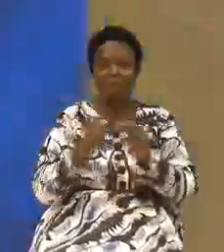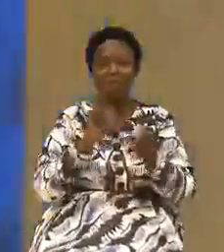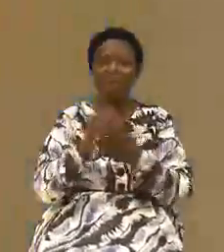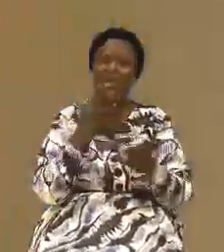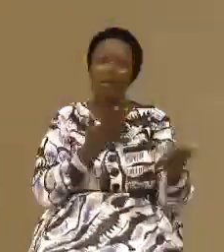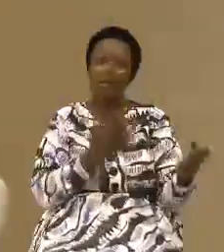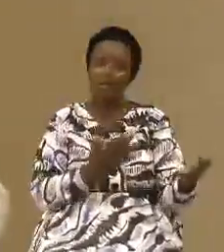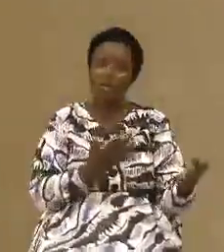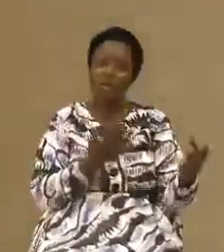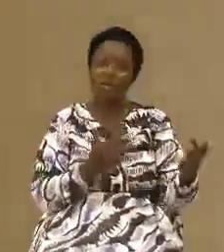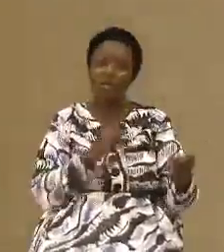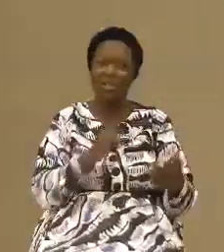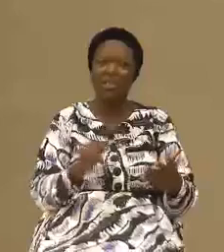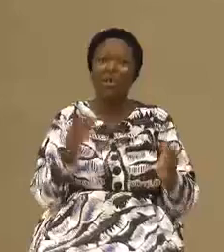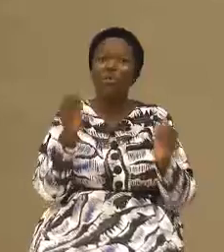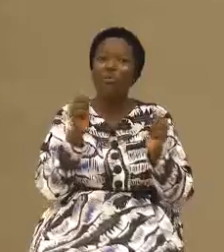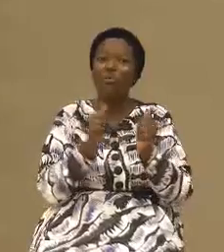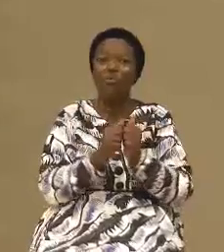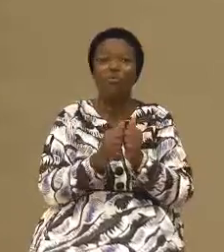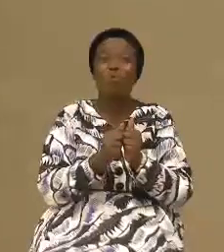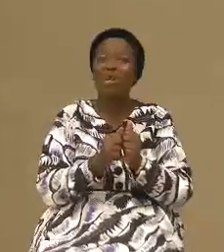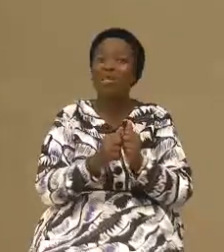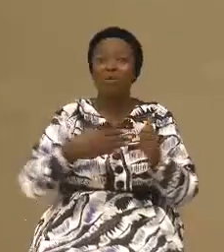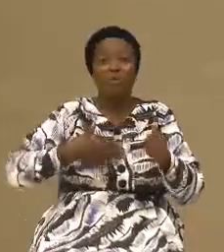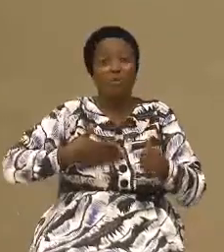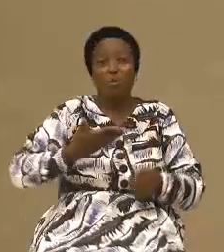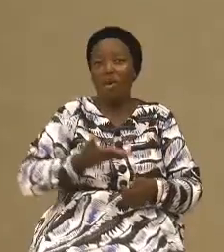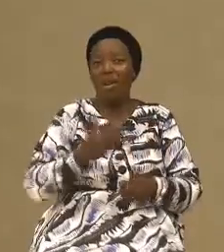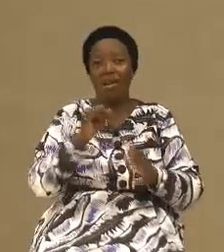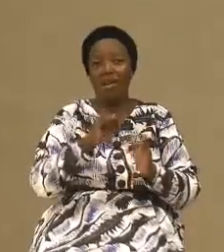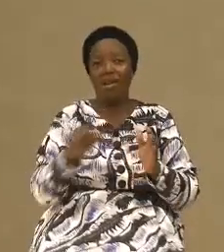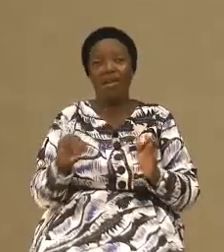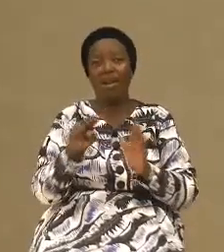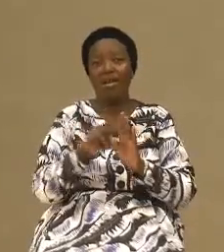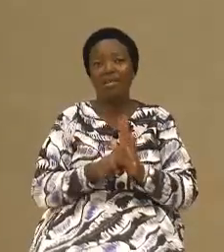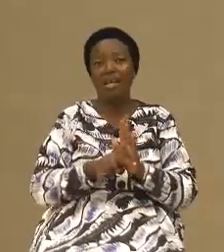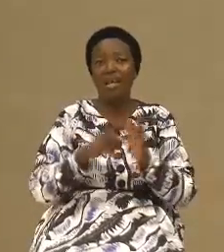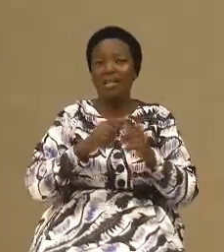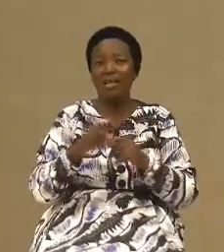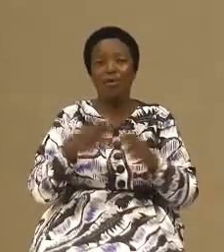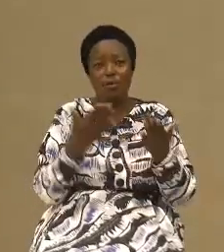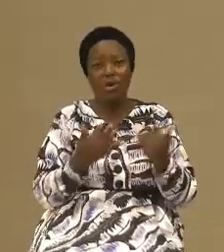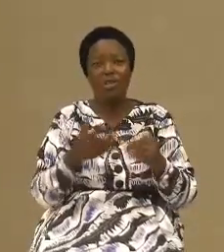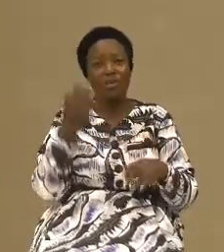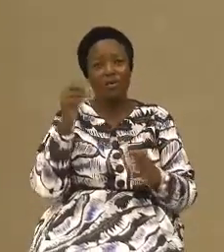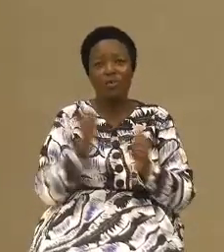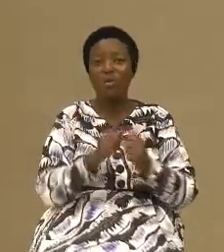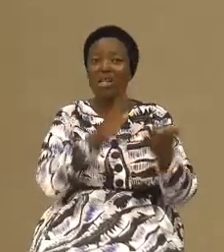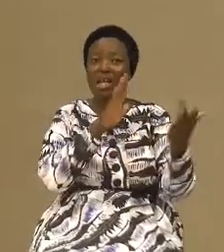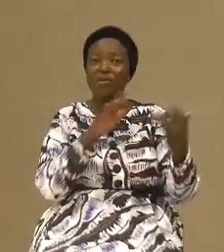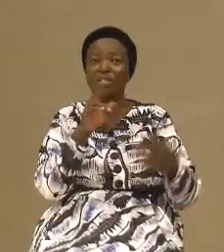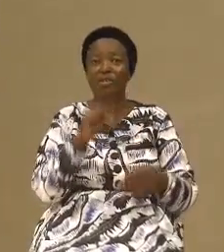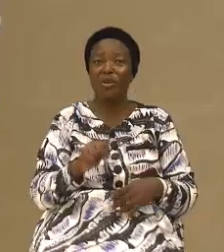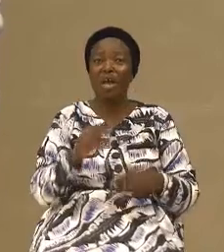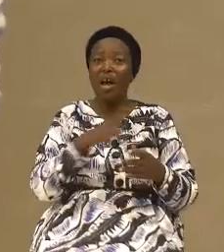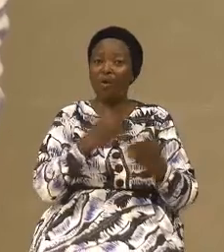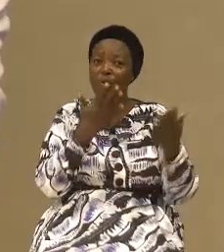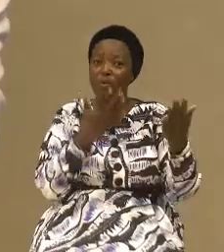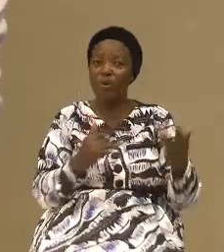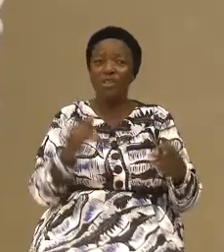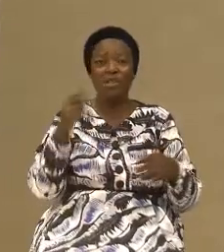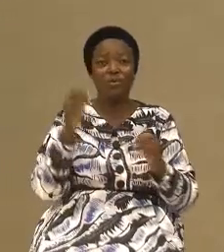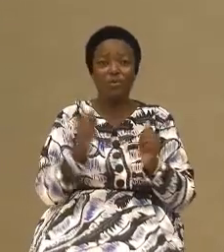waiting with eagerness, they're waiting with expectation, and they're waiting with